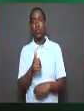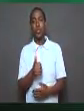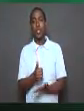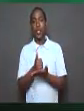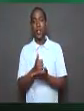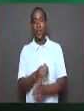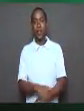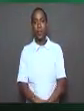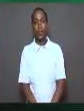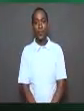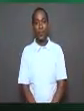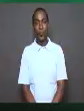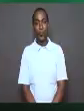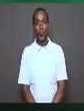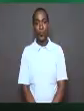decompose.